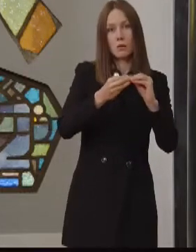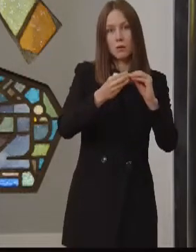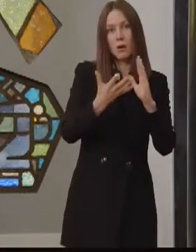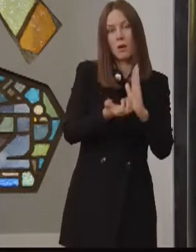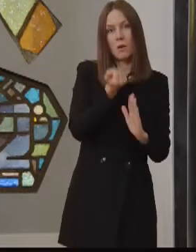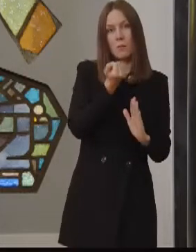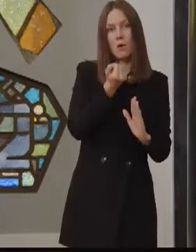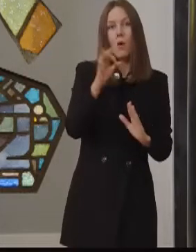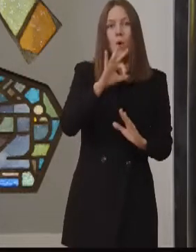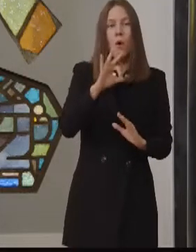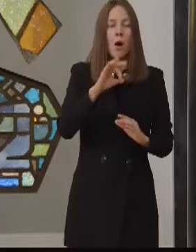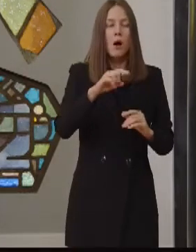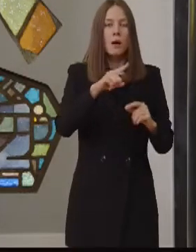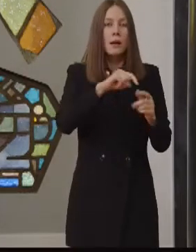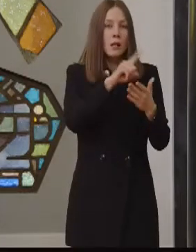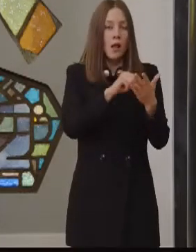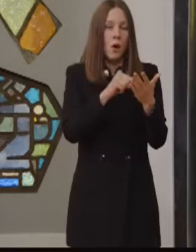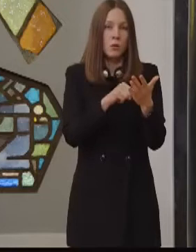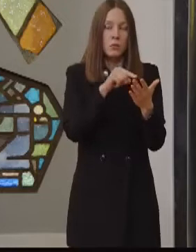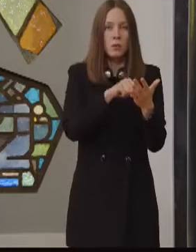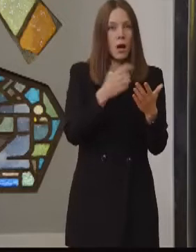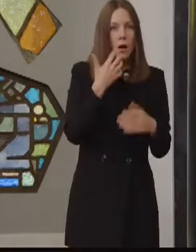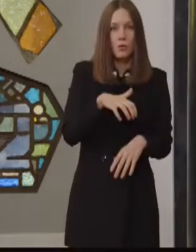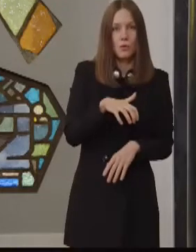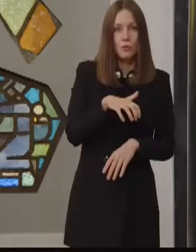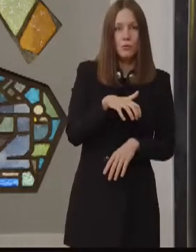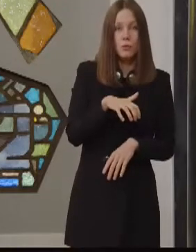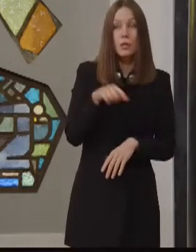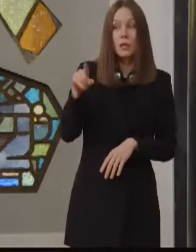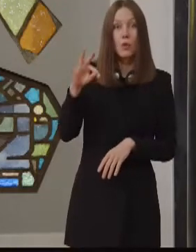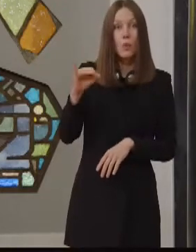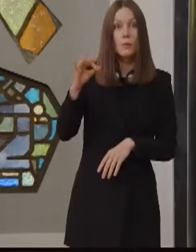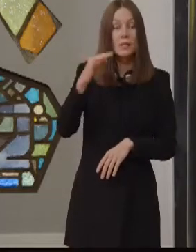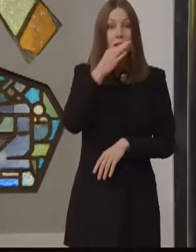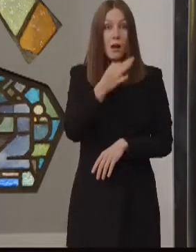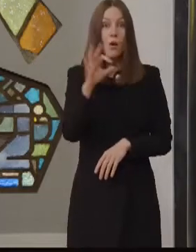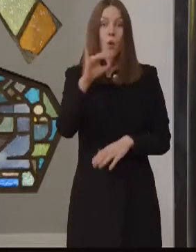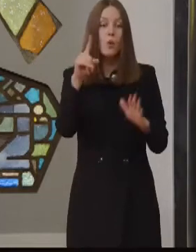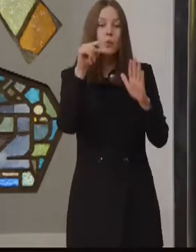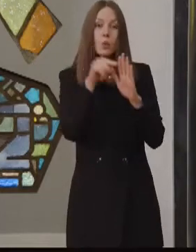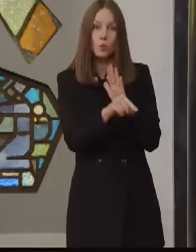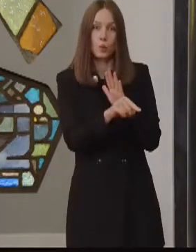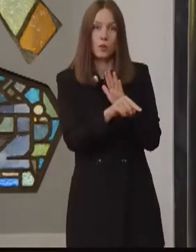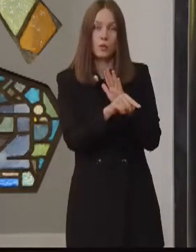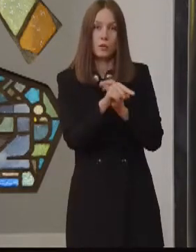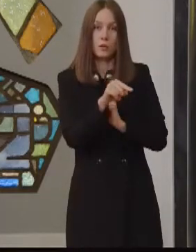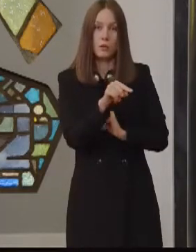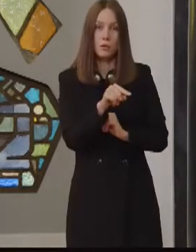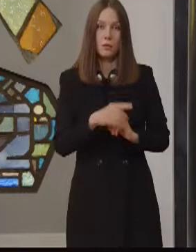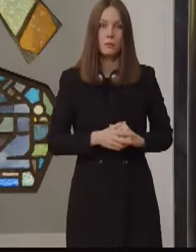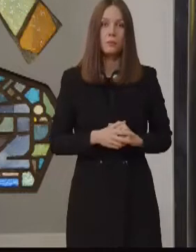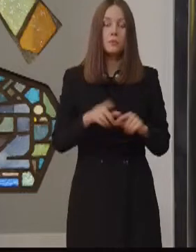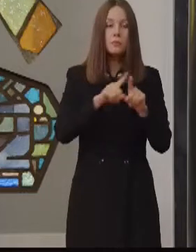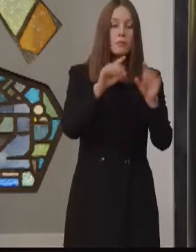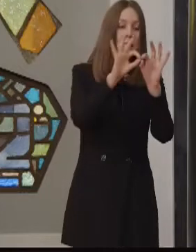would be ready to accept a compromise on the most ardent questions. As Tomas Raskevičius said, yes, there